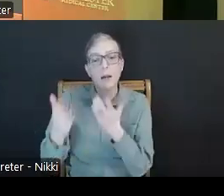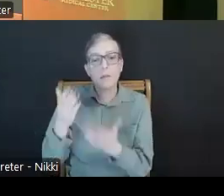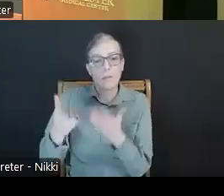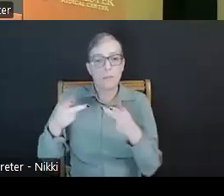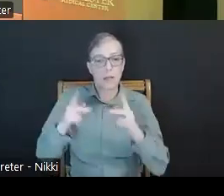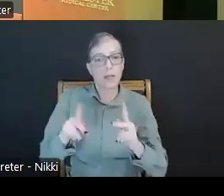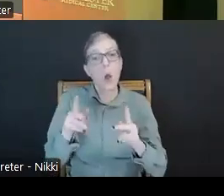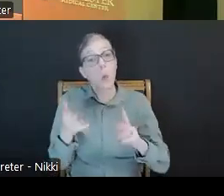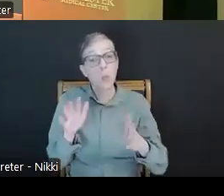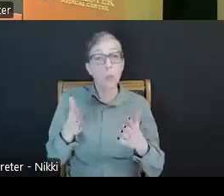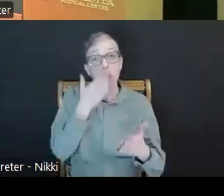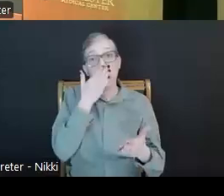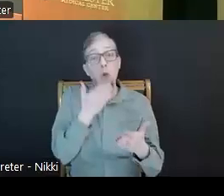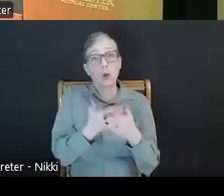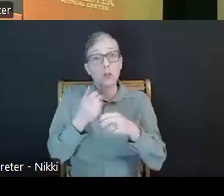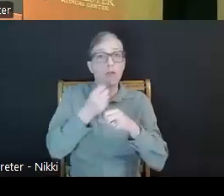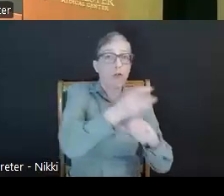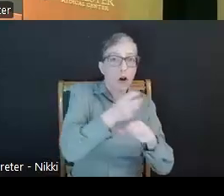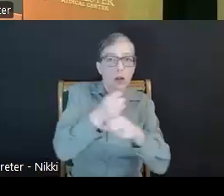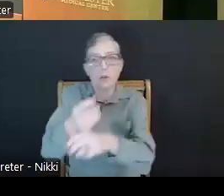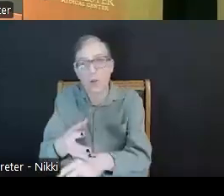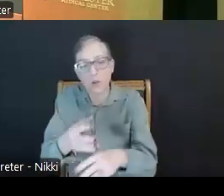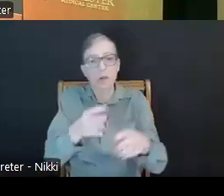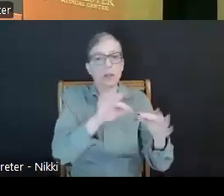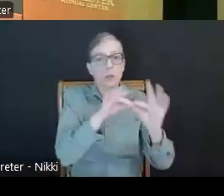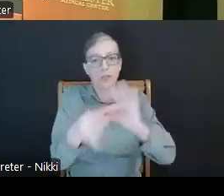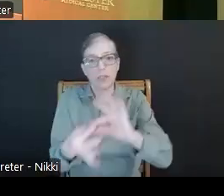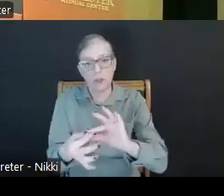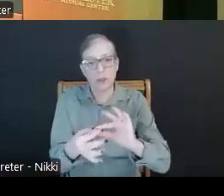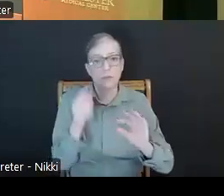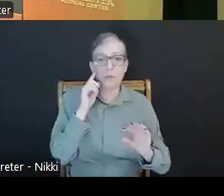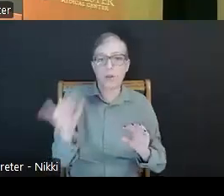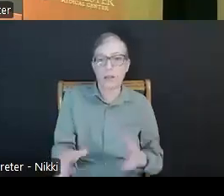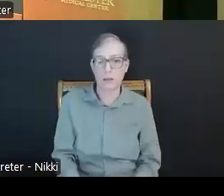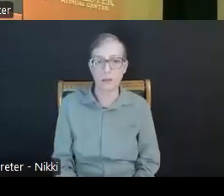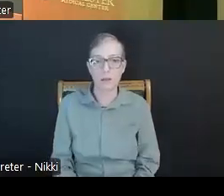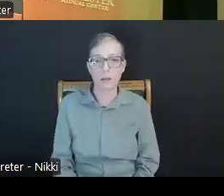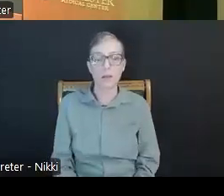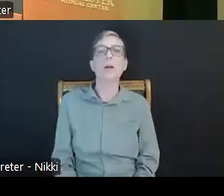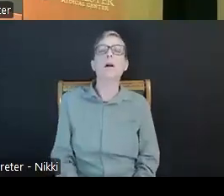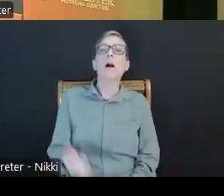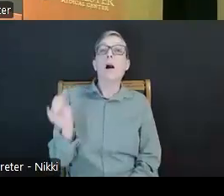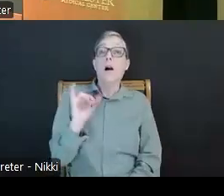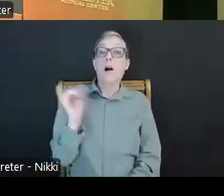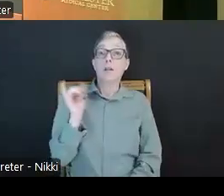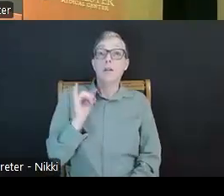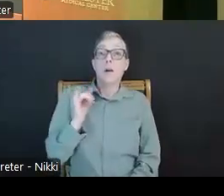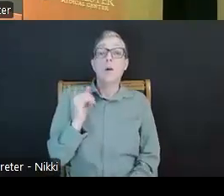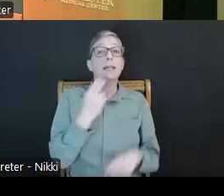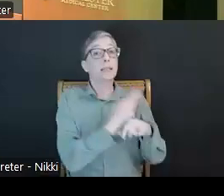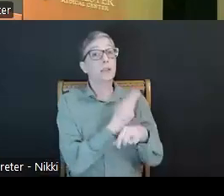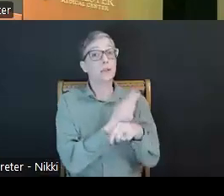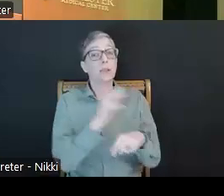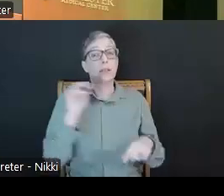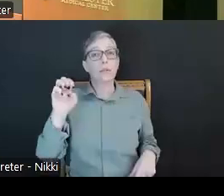association. And it's also kind of awesome because it's using metadata of notes that are